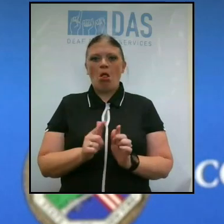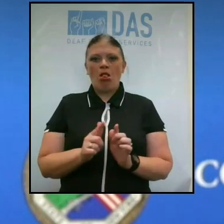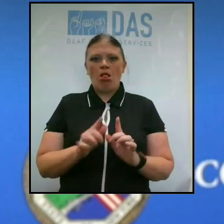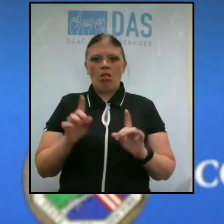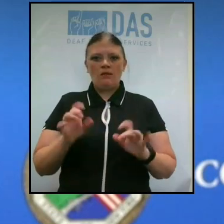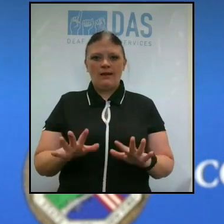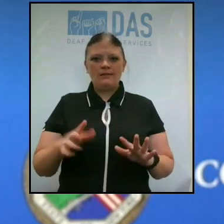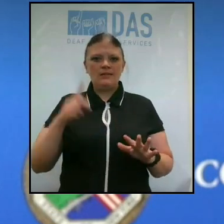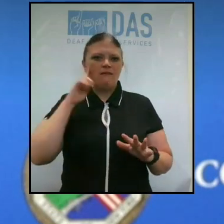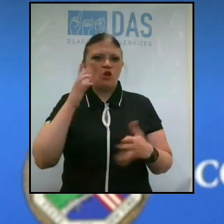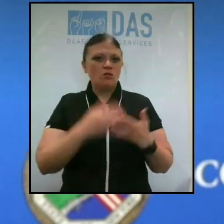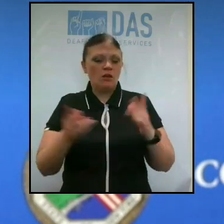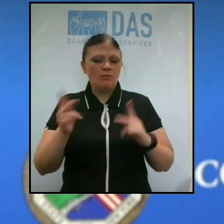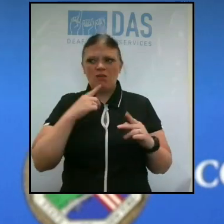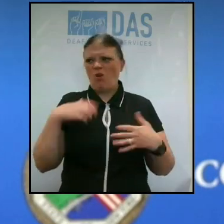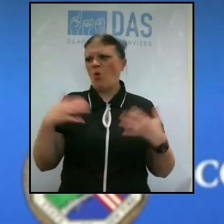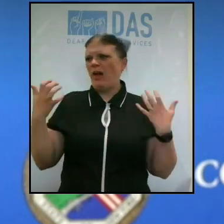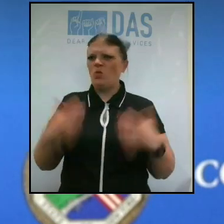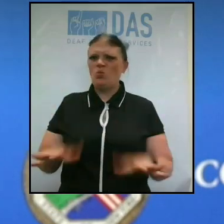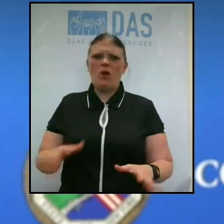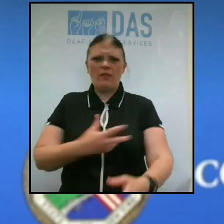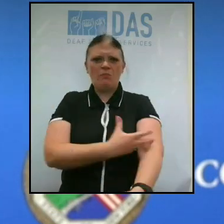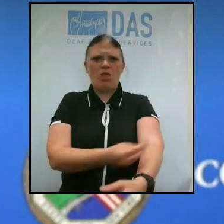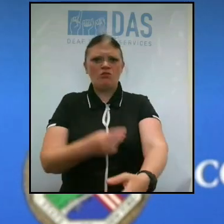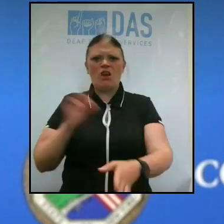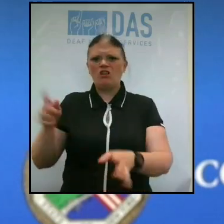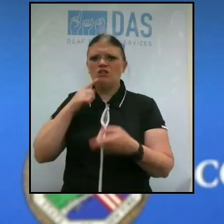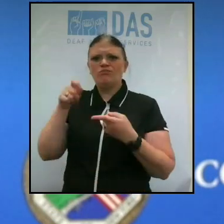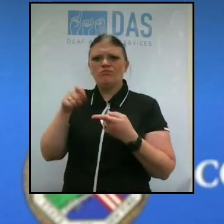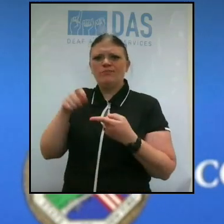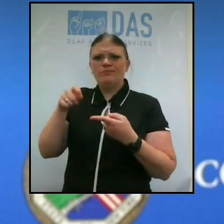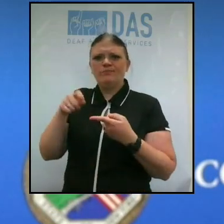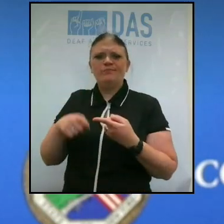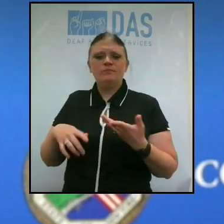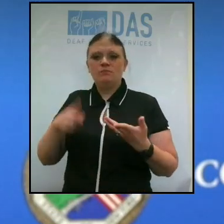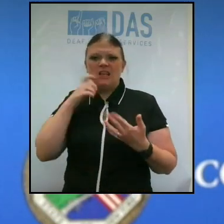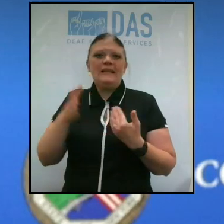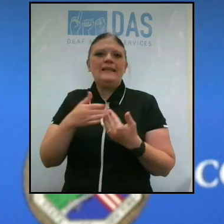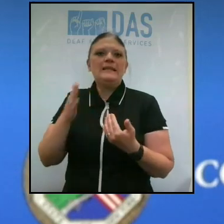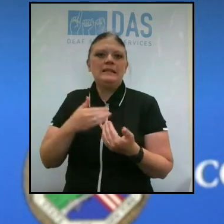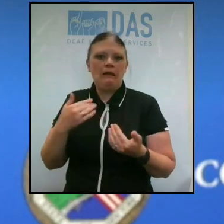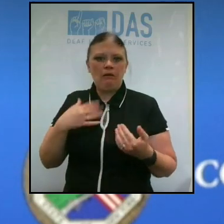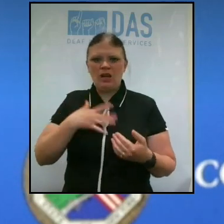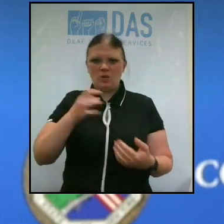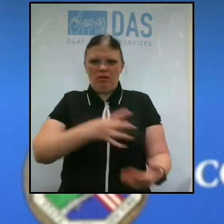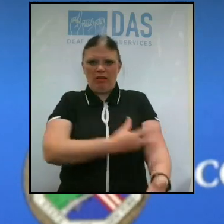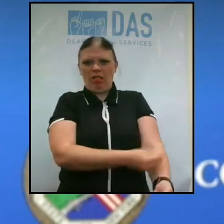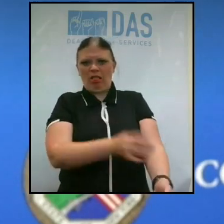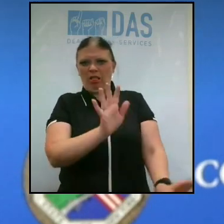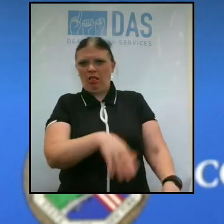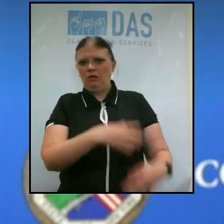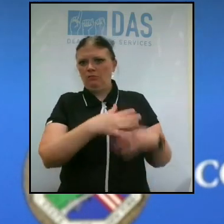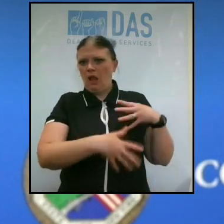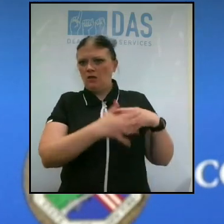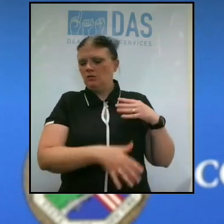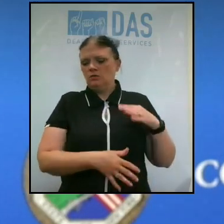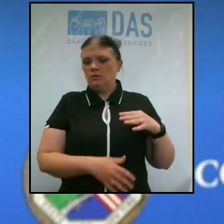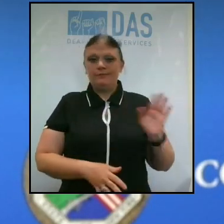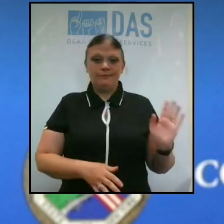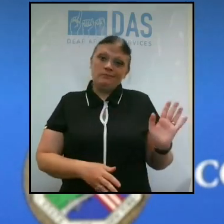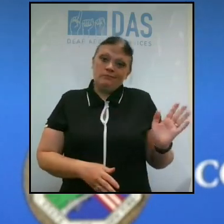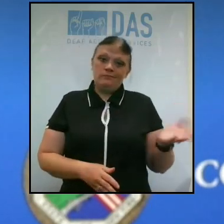We've heard some people say, well, I don't want the blood draw, I just want to get the finger prick because it's easier and I don't like blood in the first place.